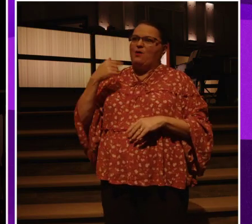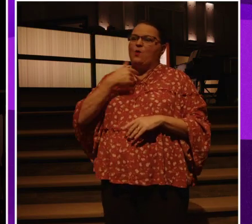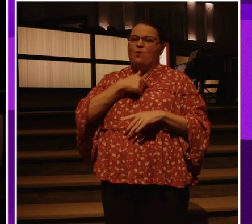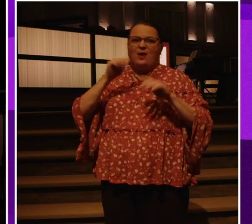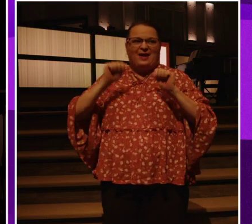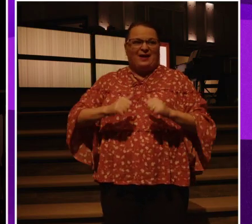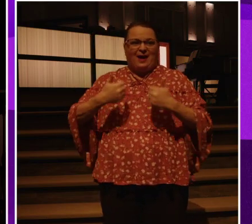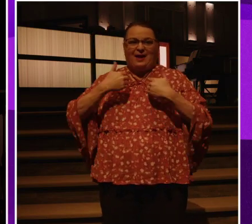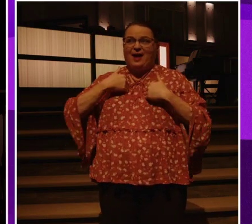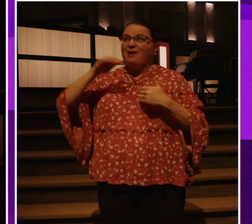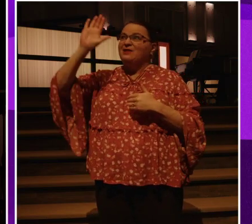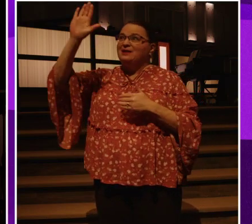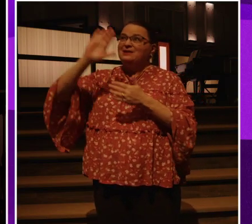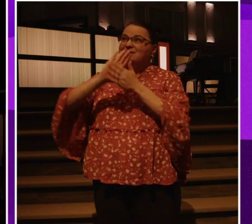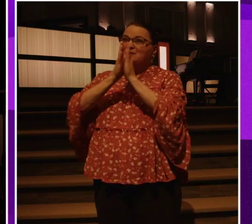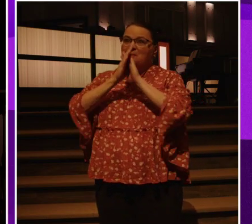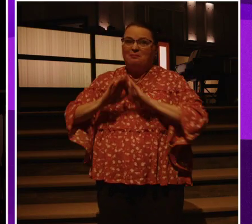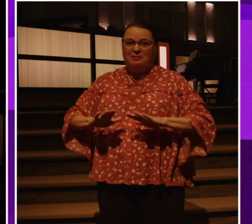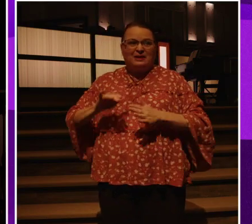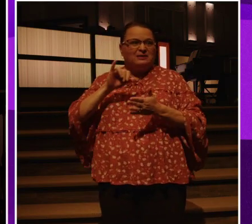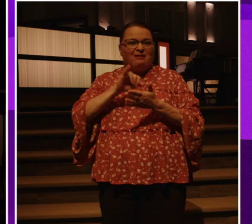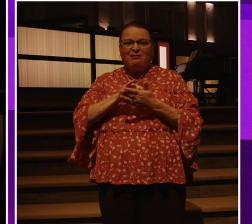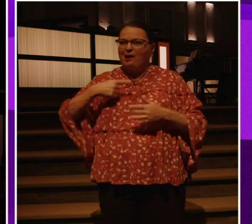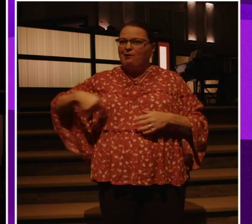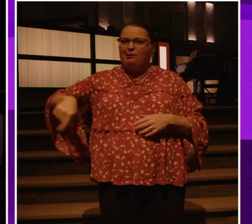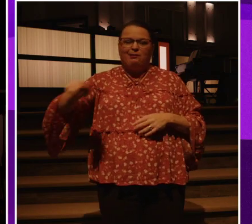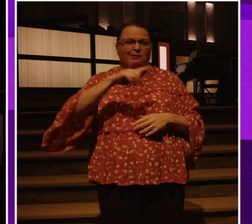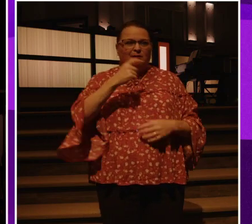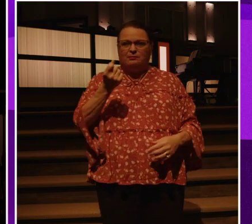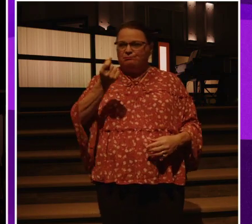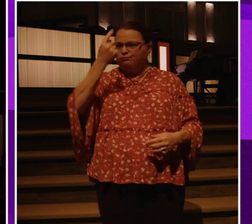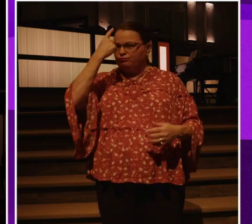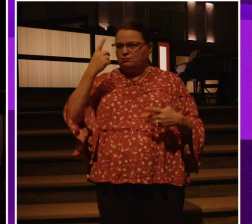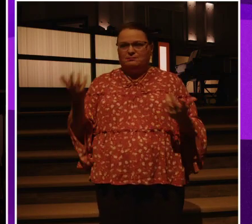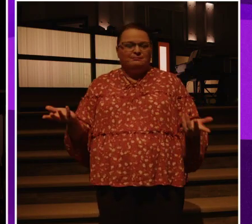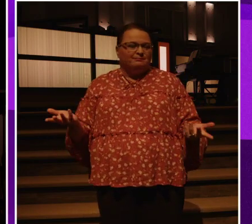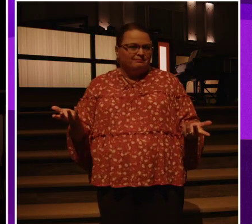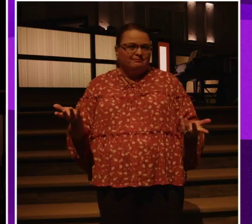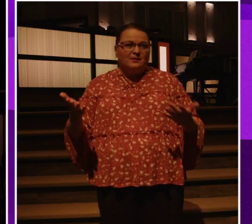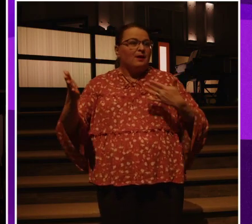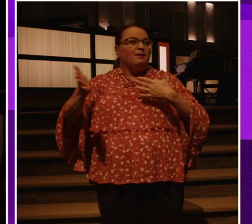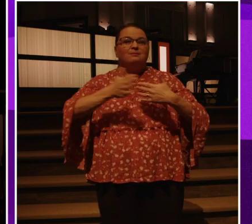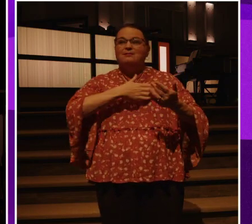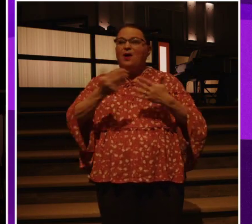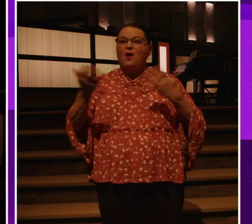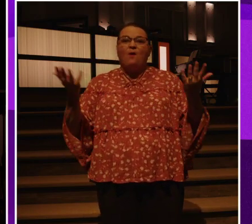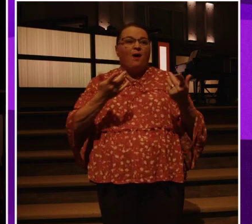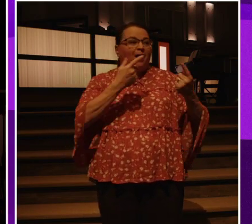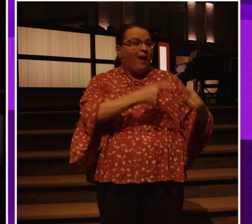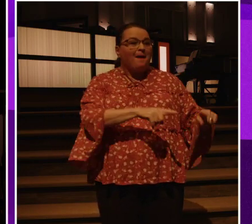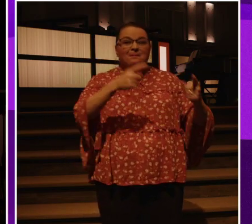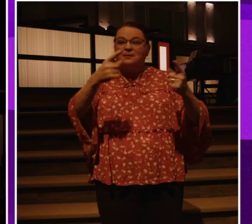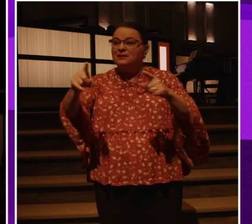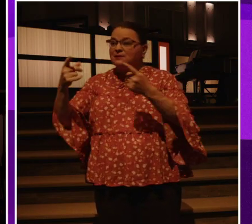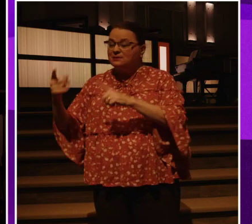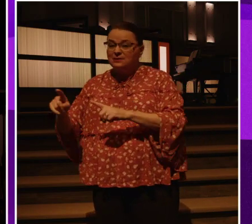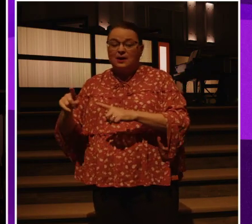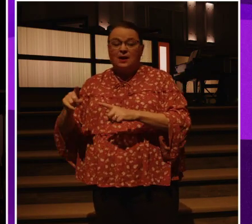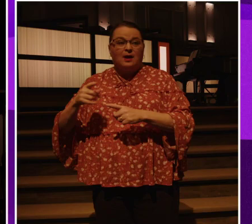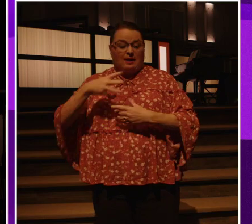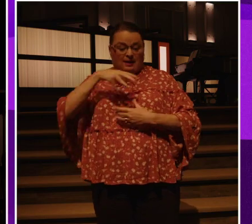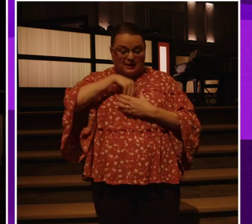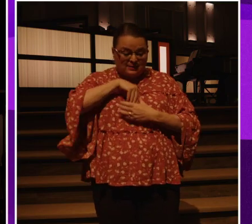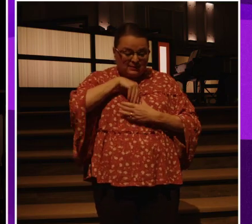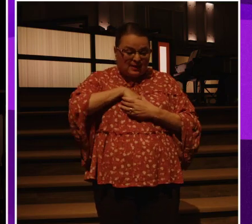that passes all understanding, regardless of what goes on around us. Within us,